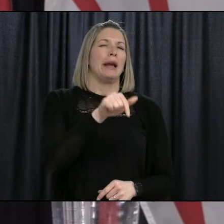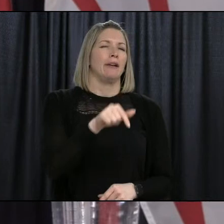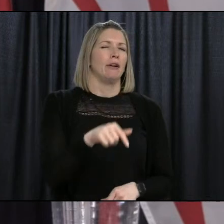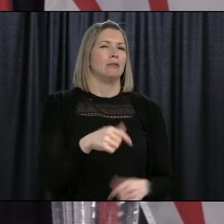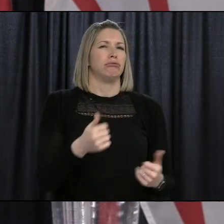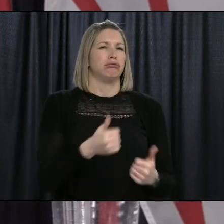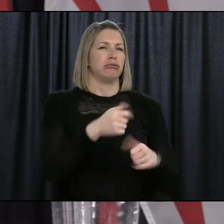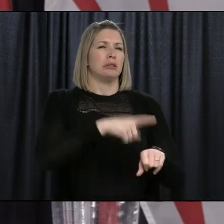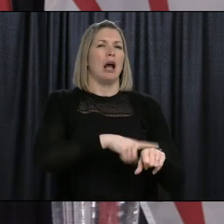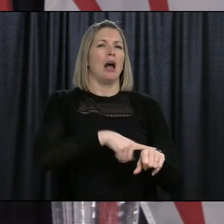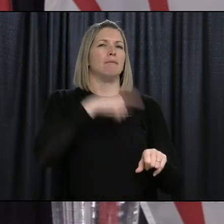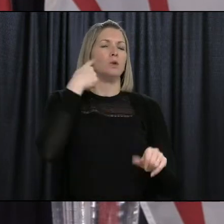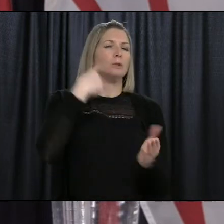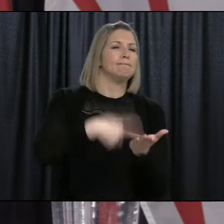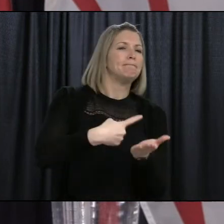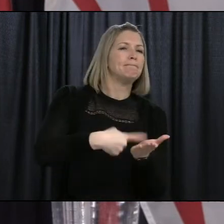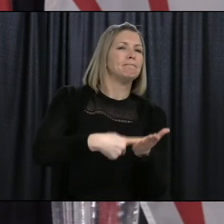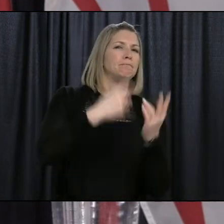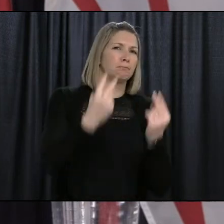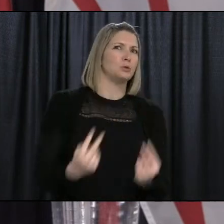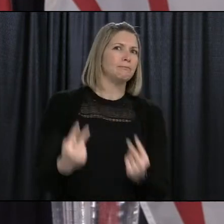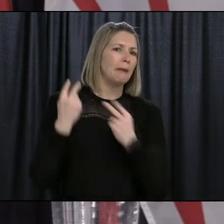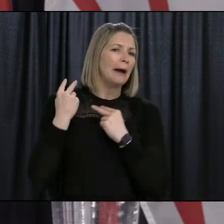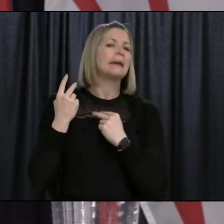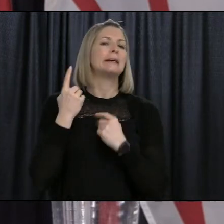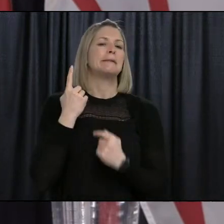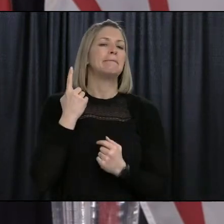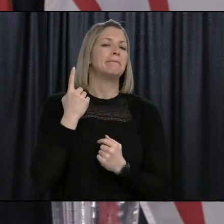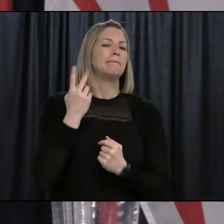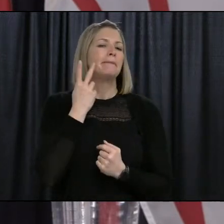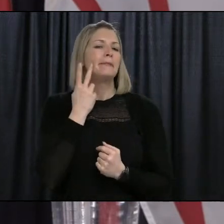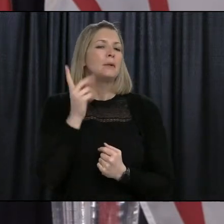to look in the rearview mirror. I think it's premature at this point.